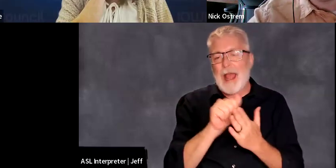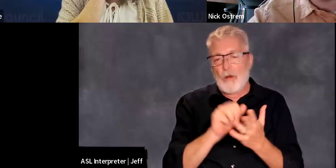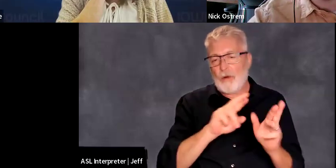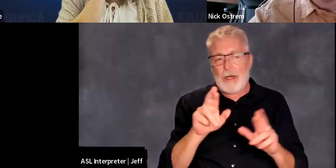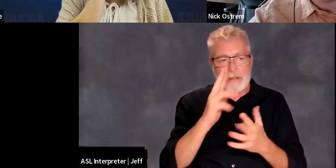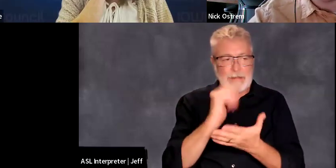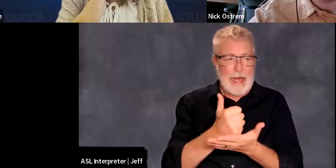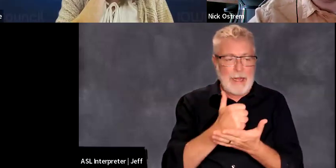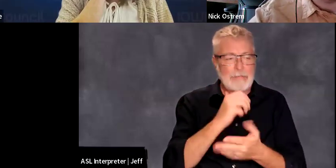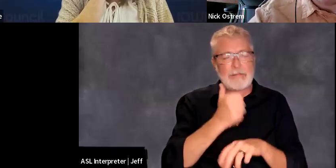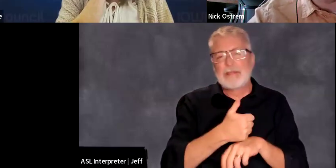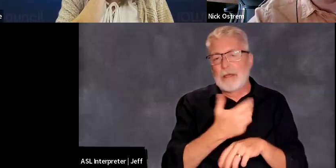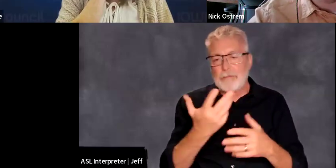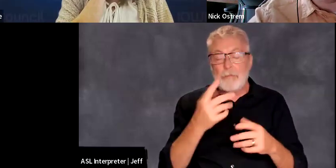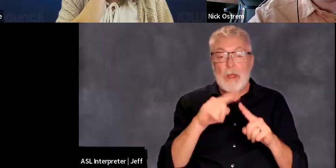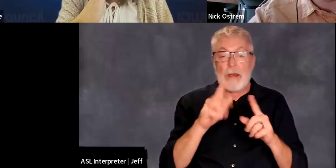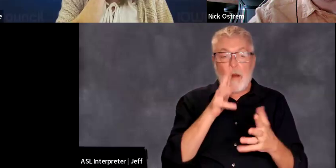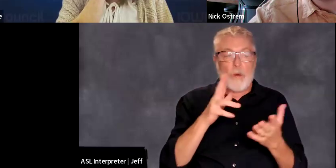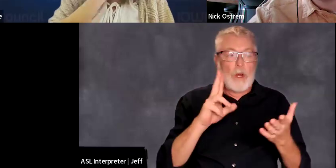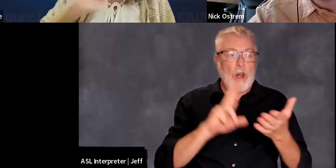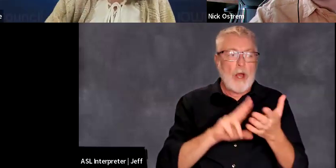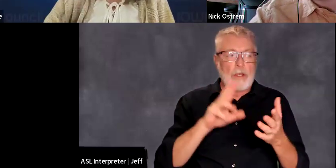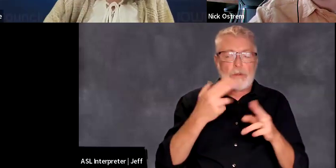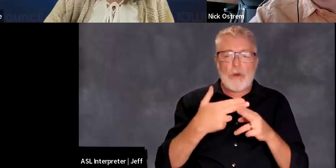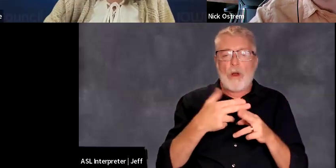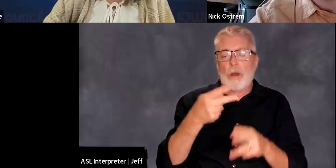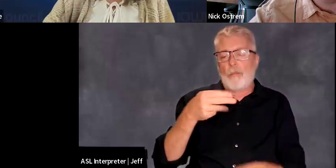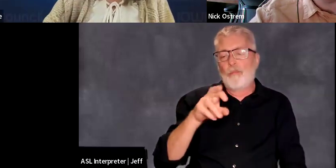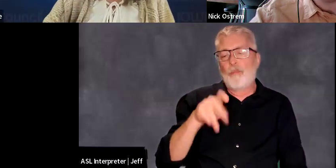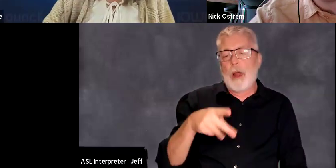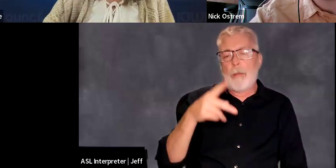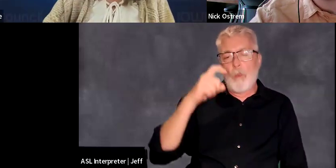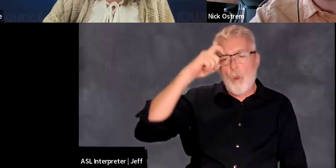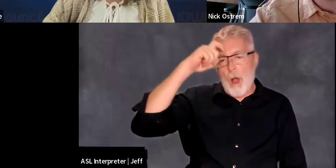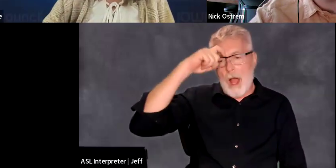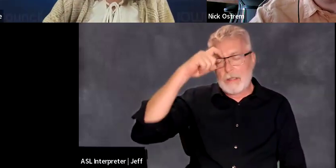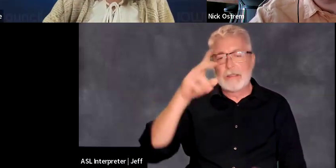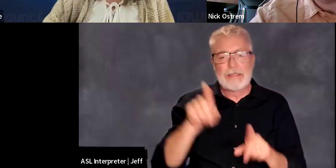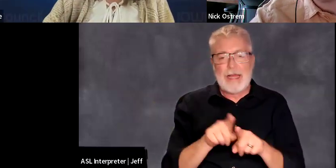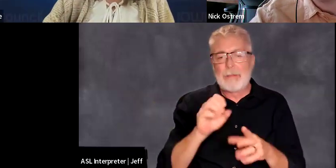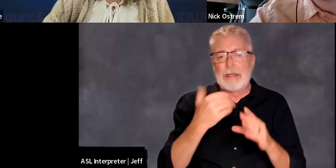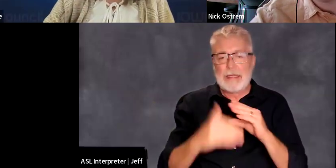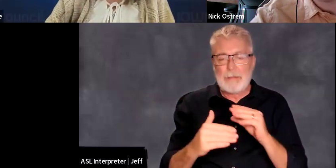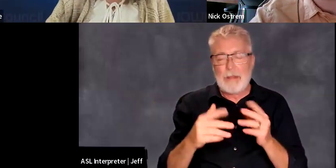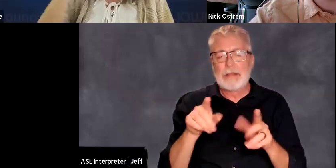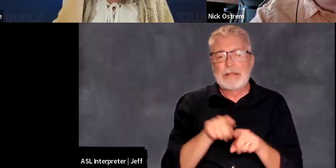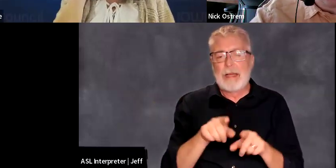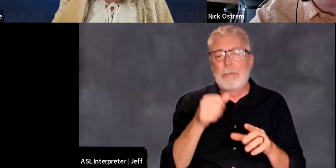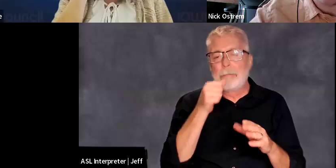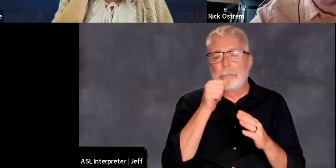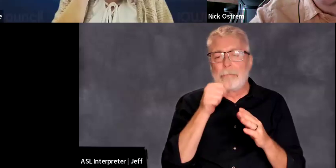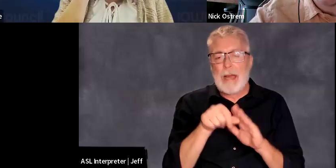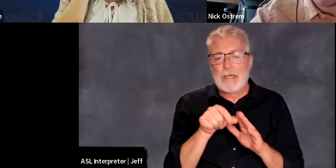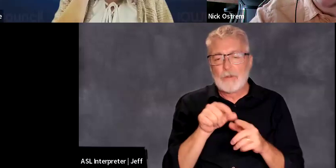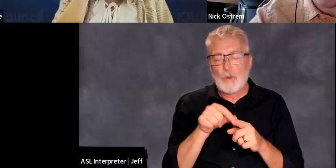thing we are going to do is we're going to log back into PrepWise. So, you can use the same email and password that you entered last week. If you are